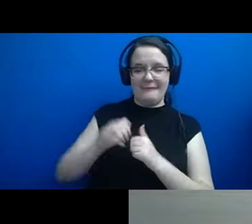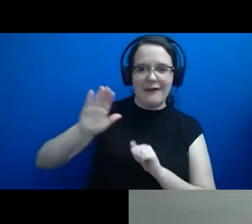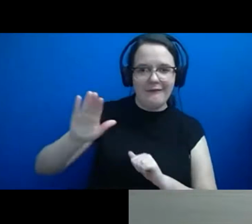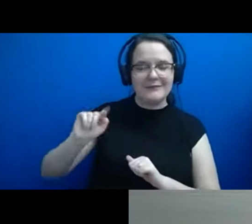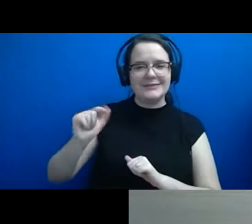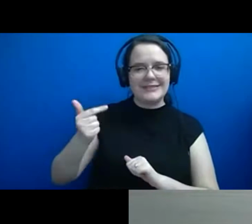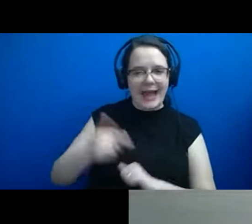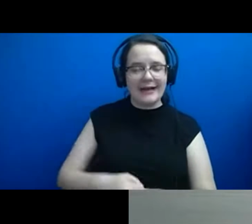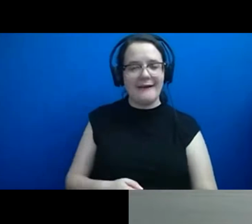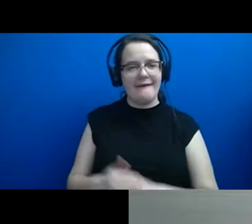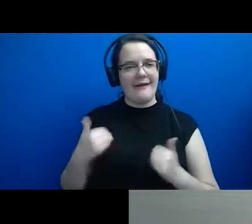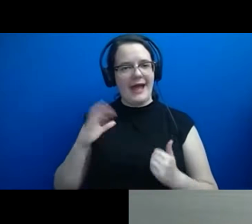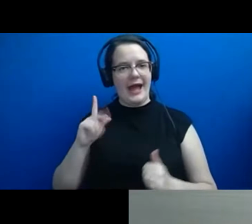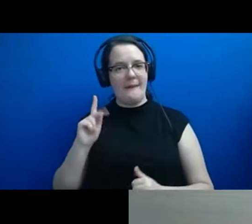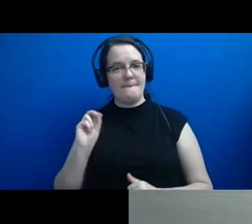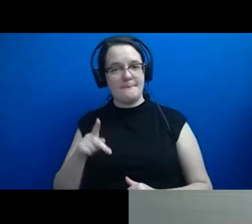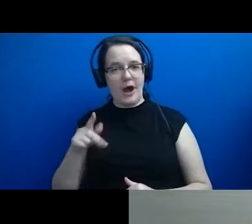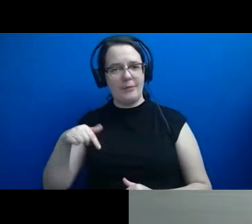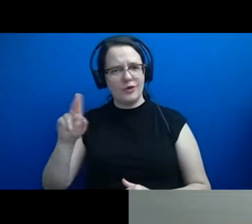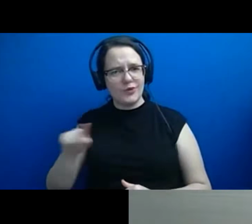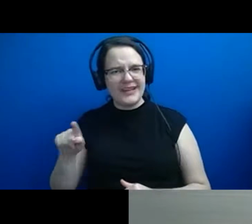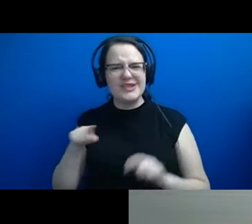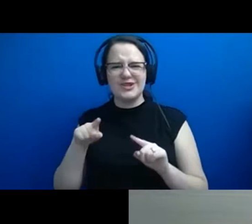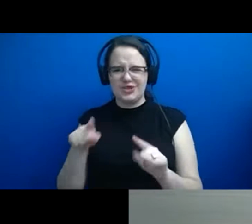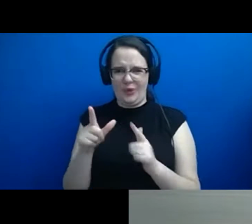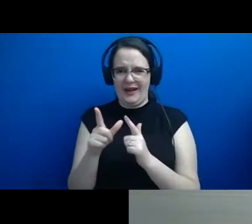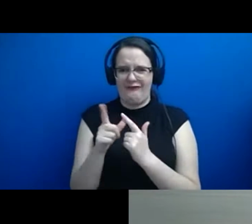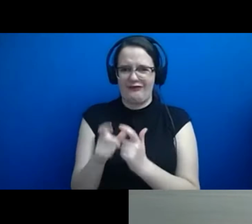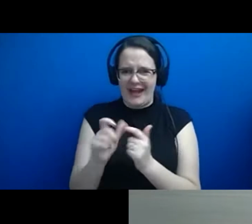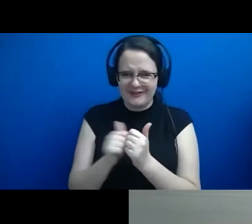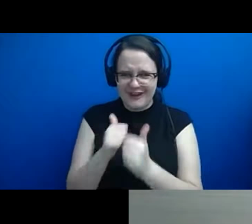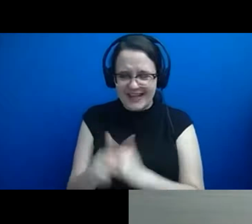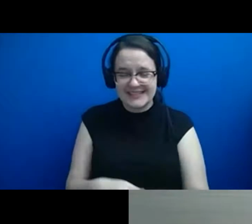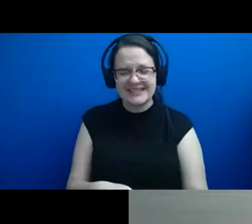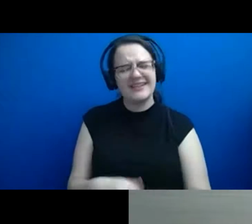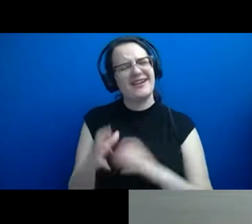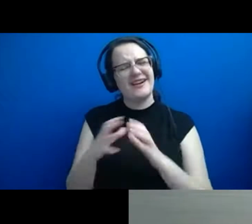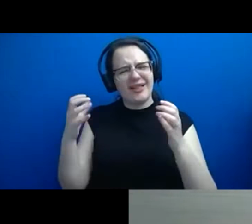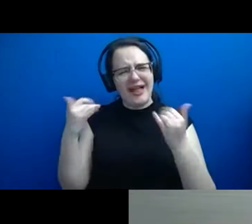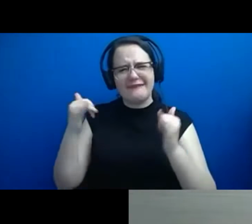quizzes that were done in relay races. There was a lot of play in learning